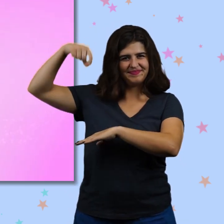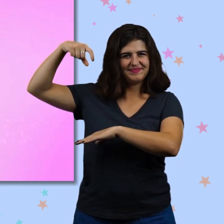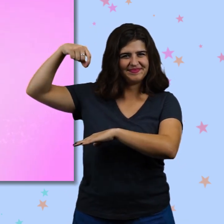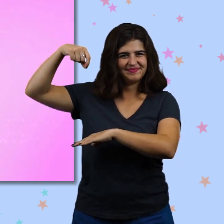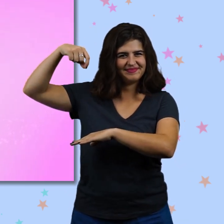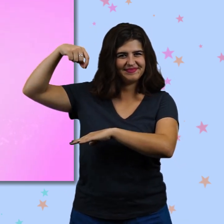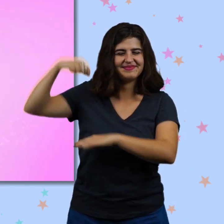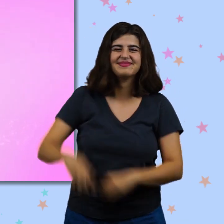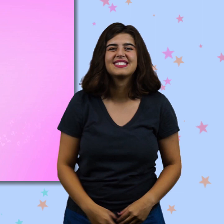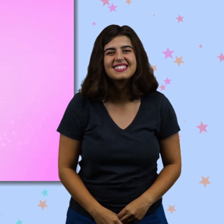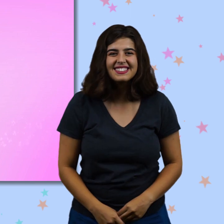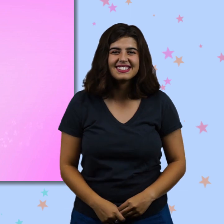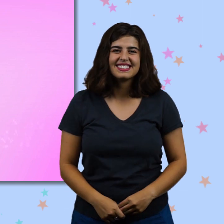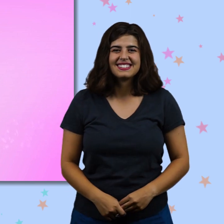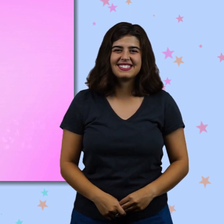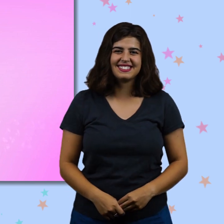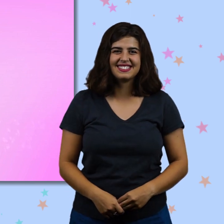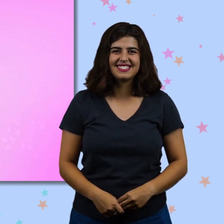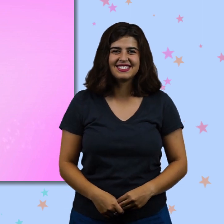Yes, a hook.